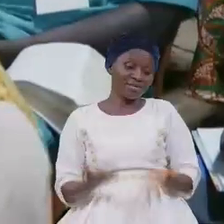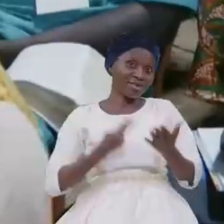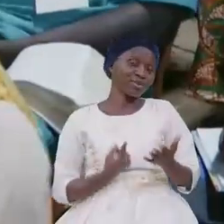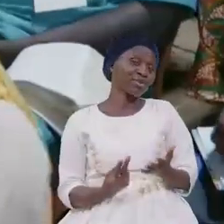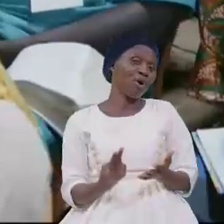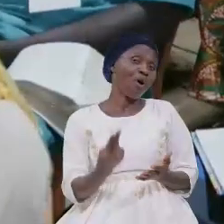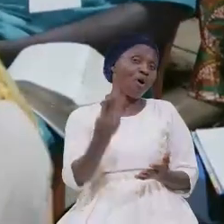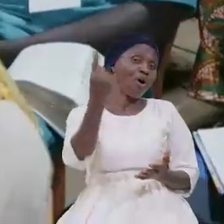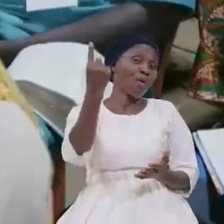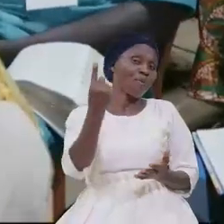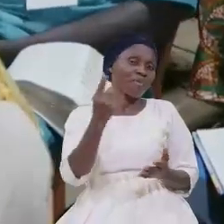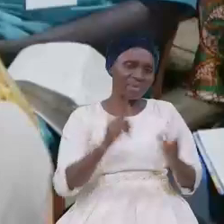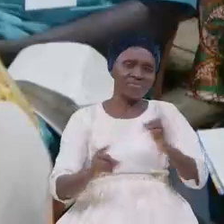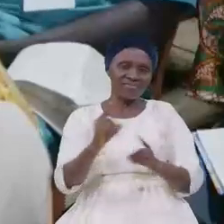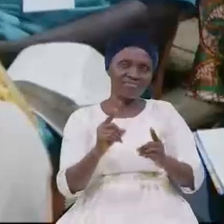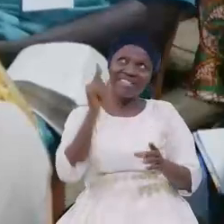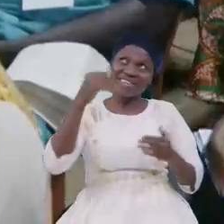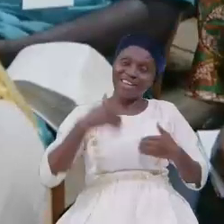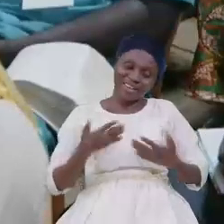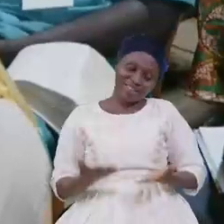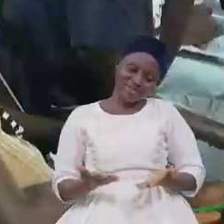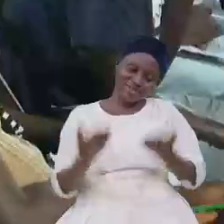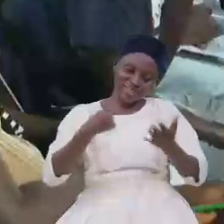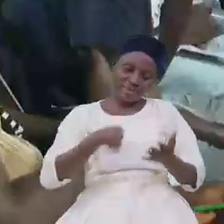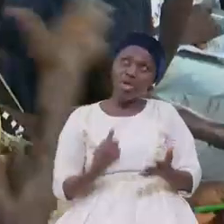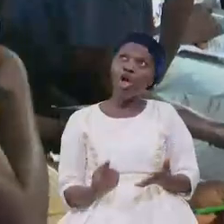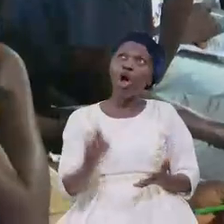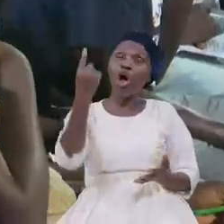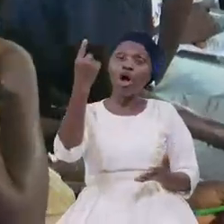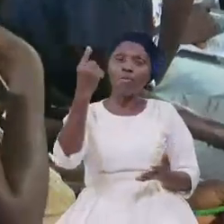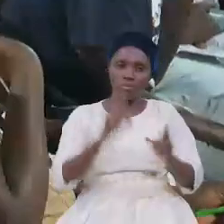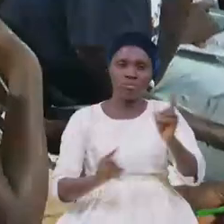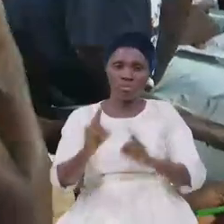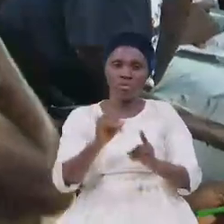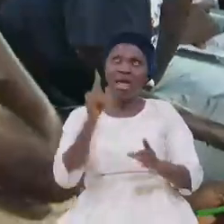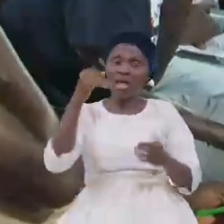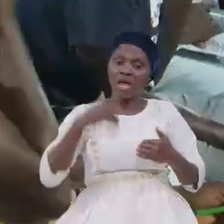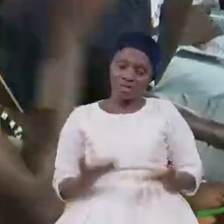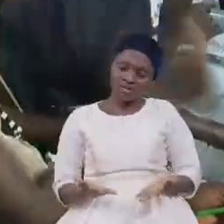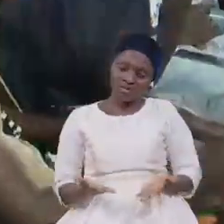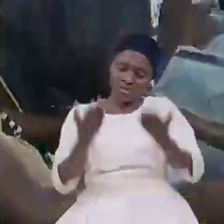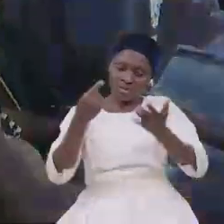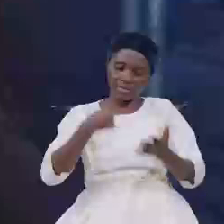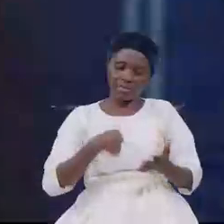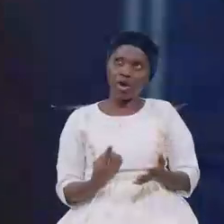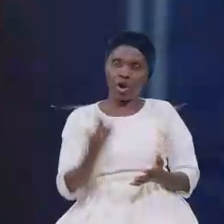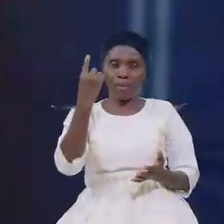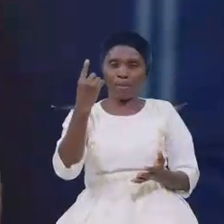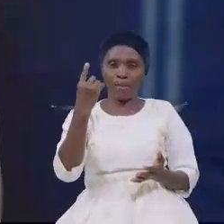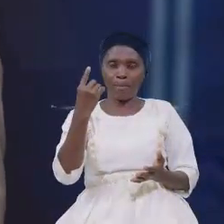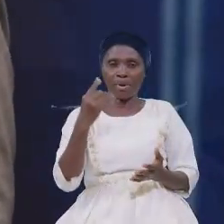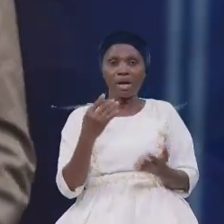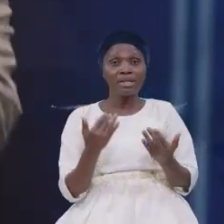me up. He has raised me up. And now you are exalted